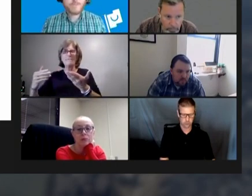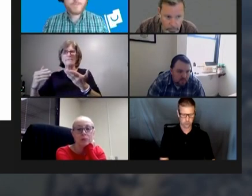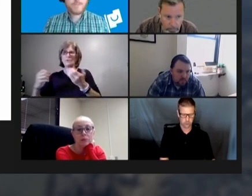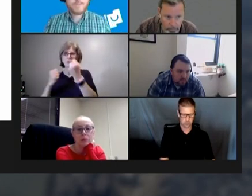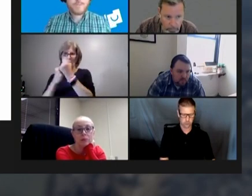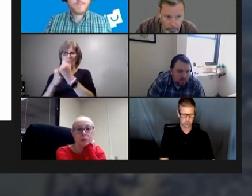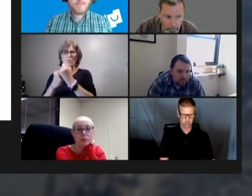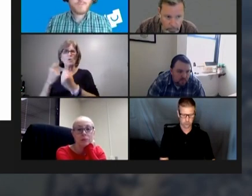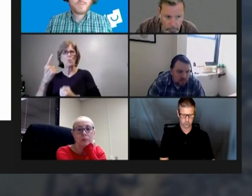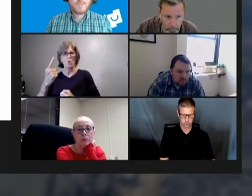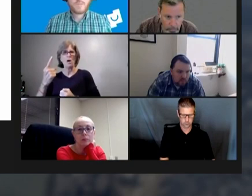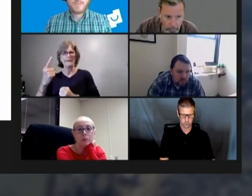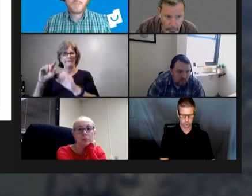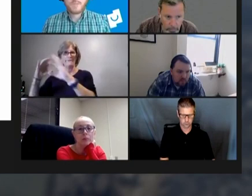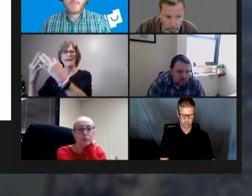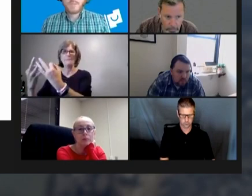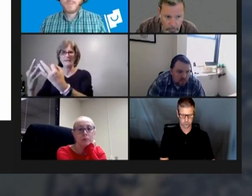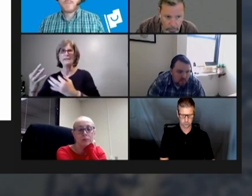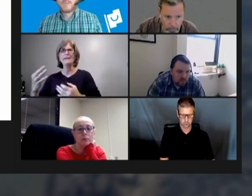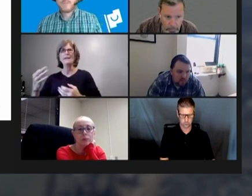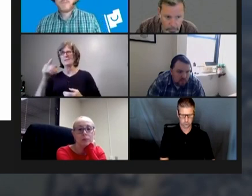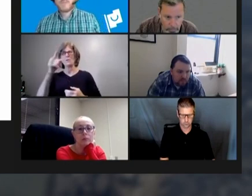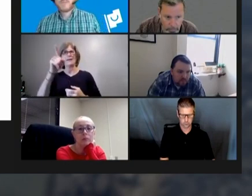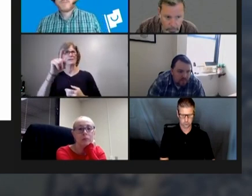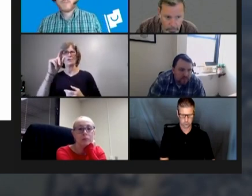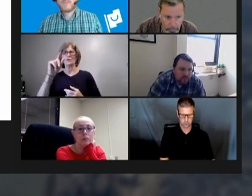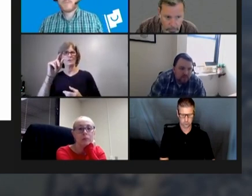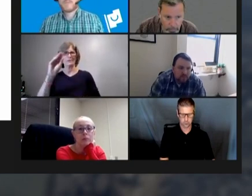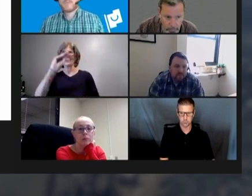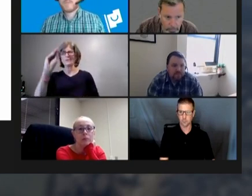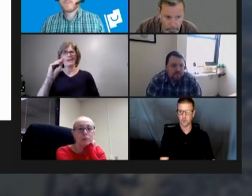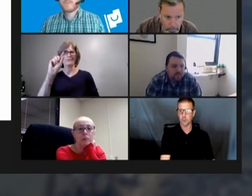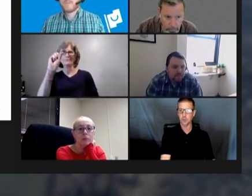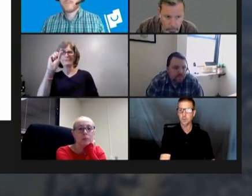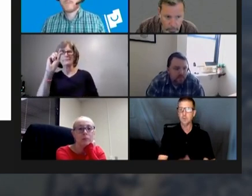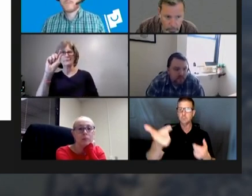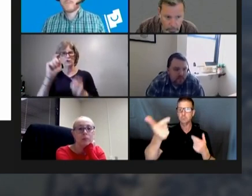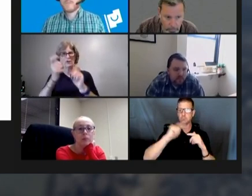individual, so it's not going to be super substantial.